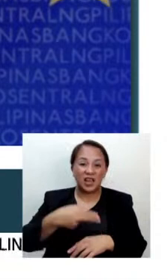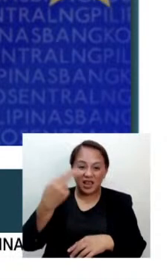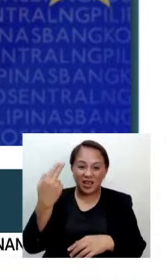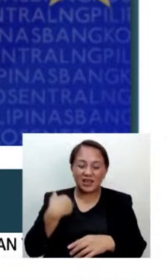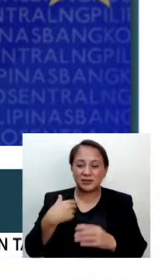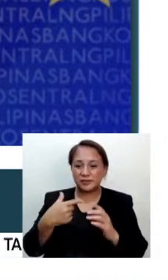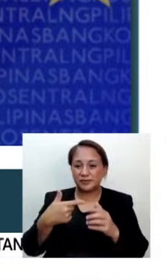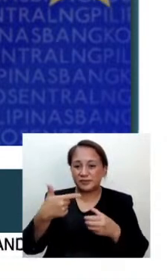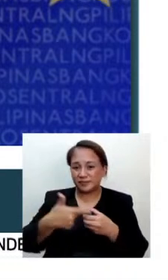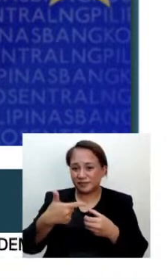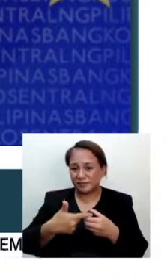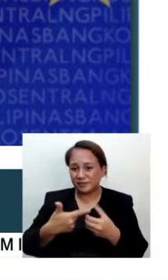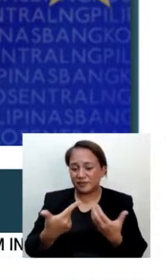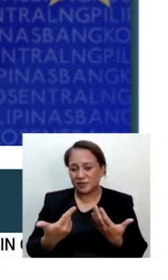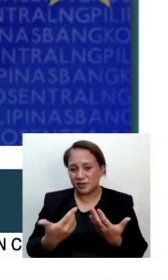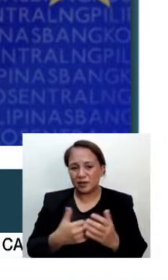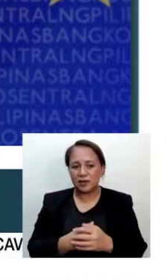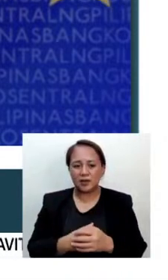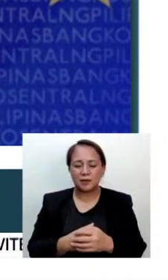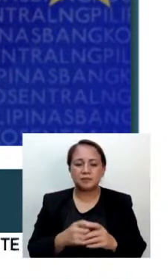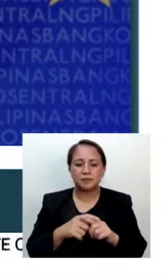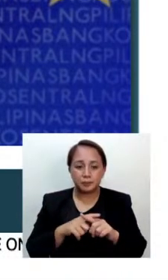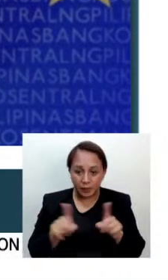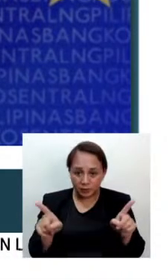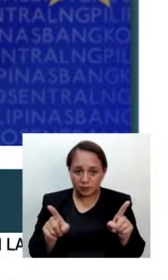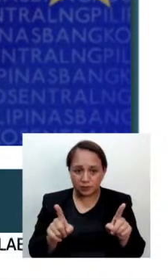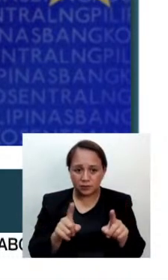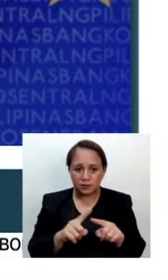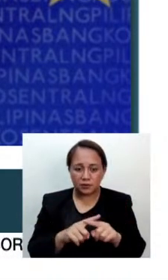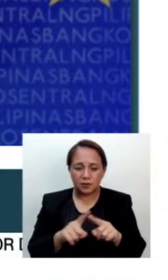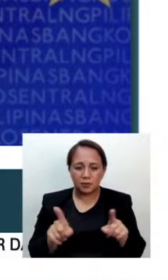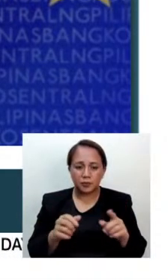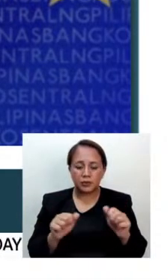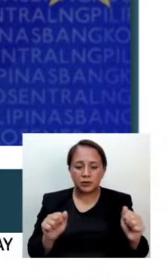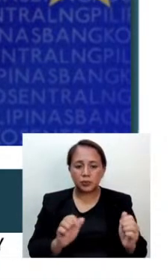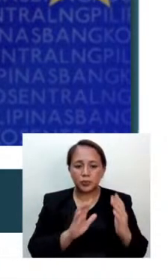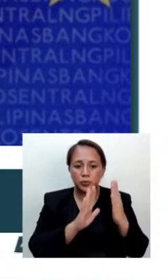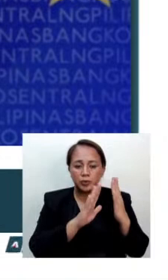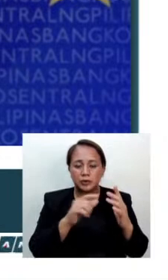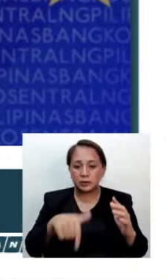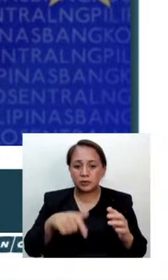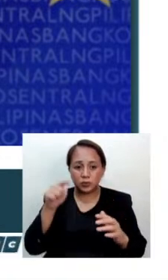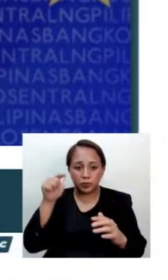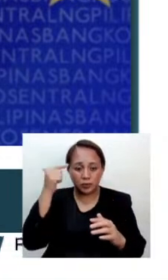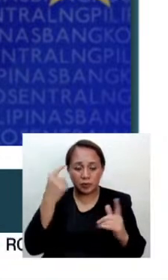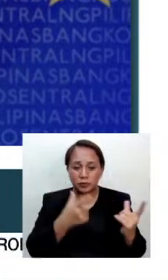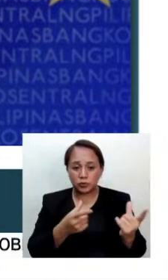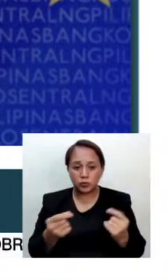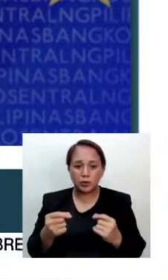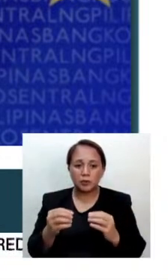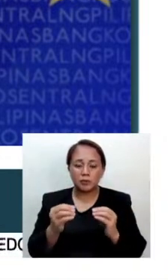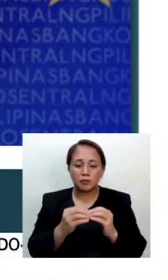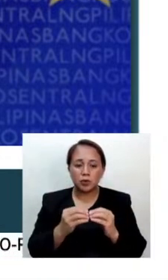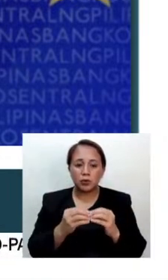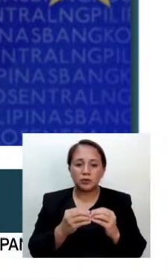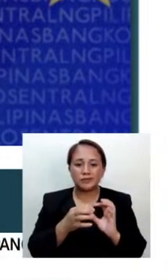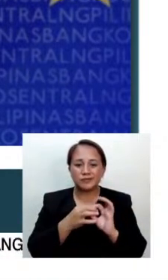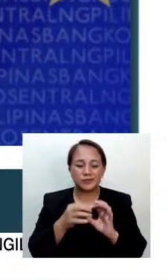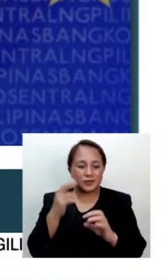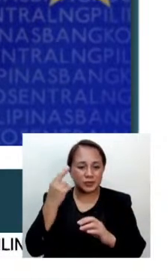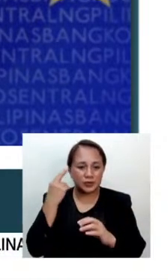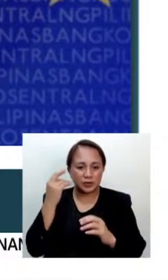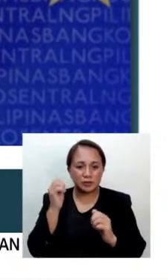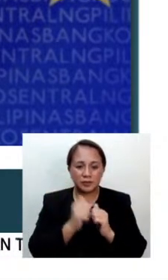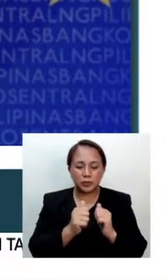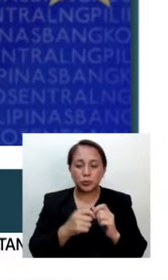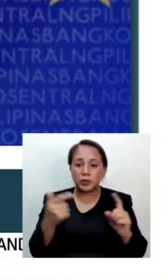prices. But the approach that this government has done is much more reasonable. In other words, we